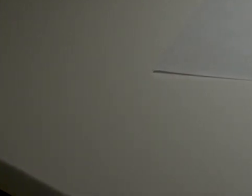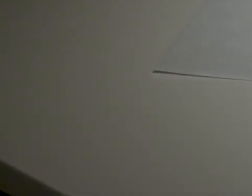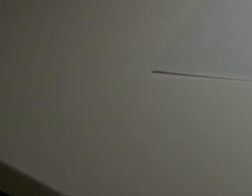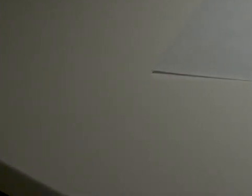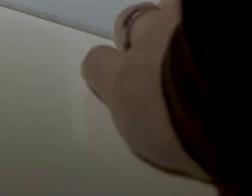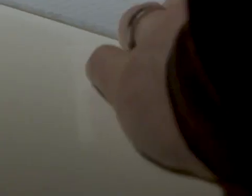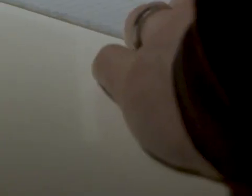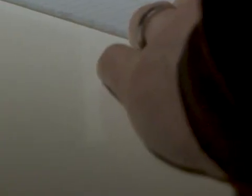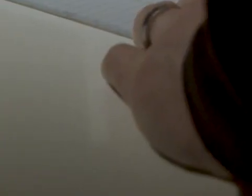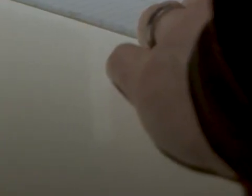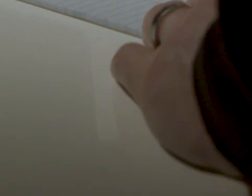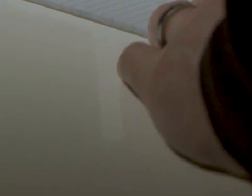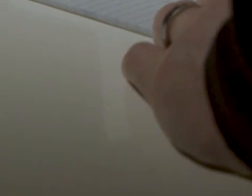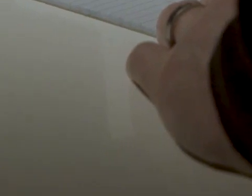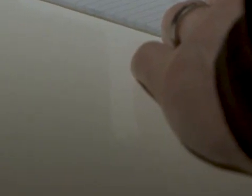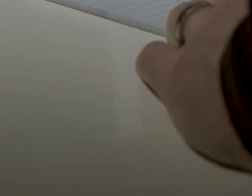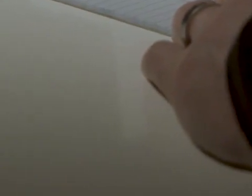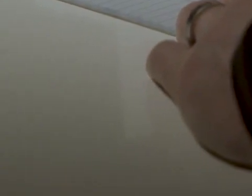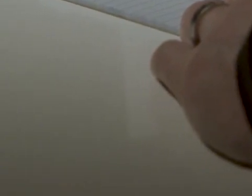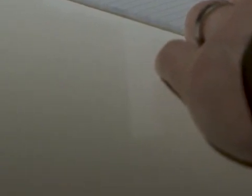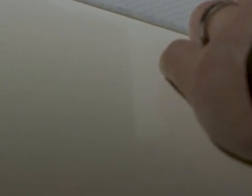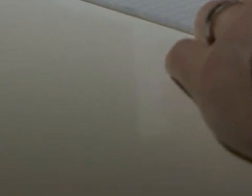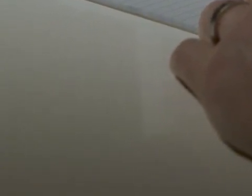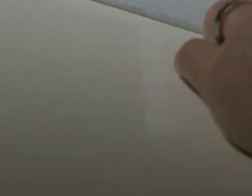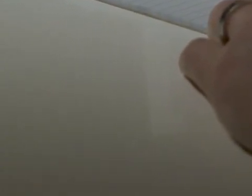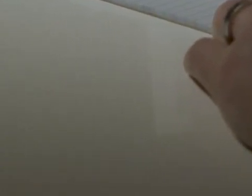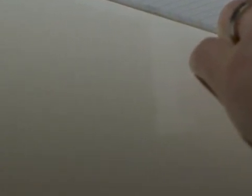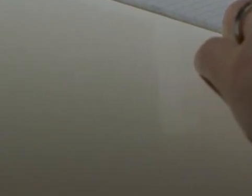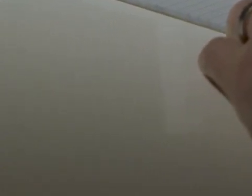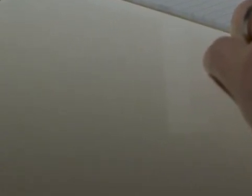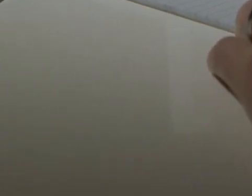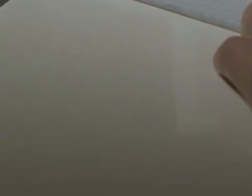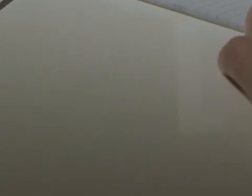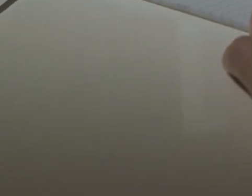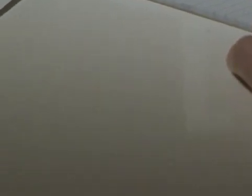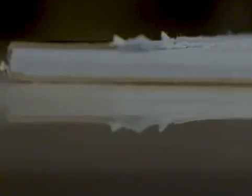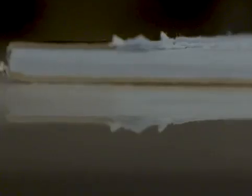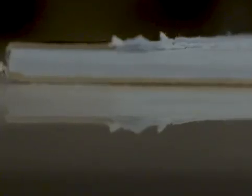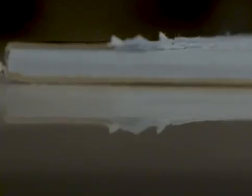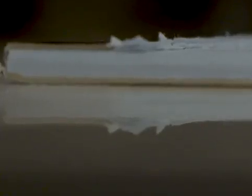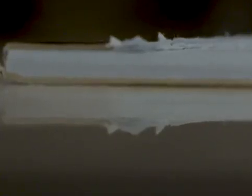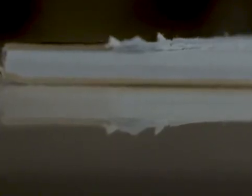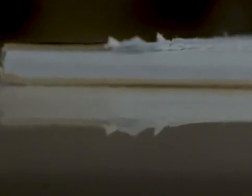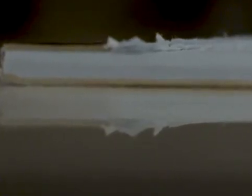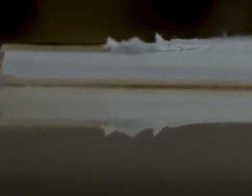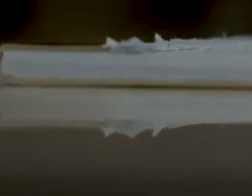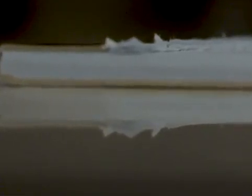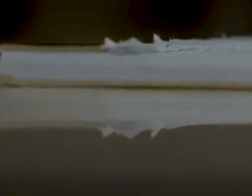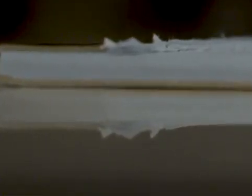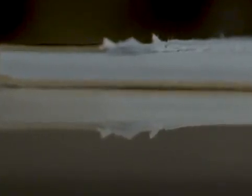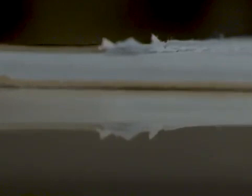September, Chris prepared for an early morning surgery by writing a letter to his wife, Janet.